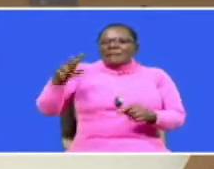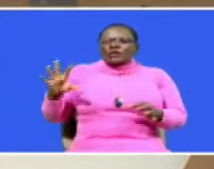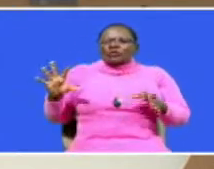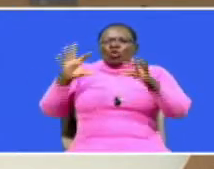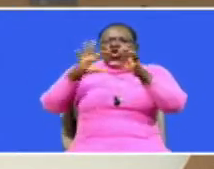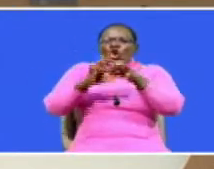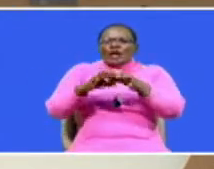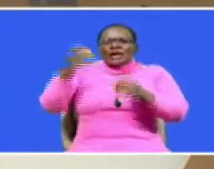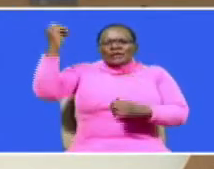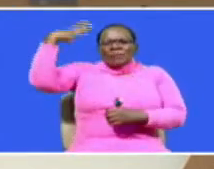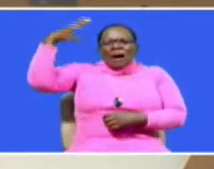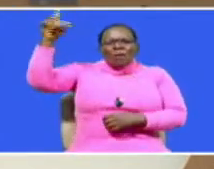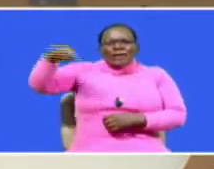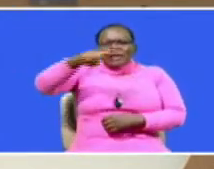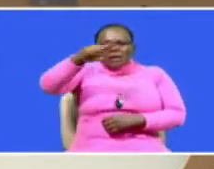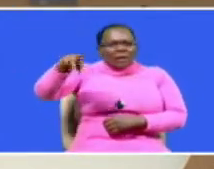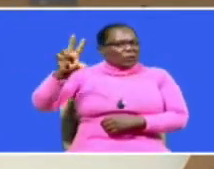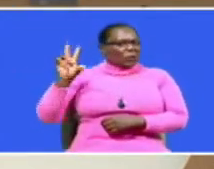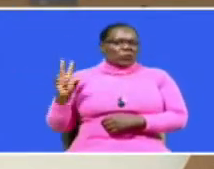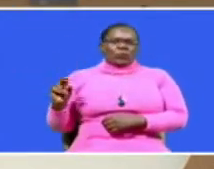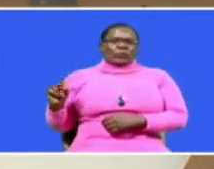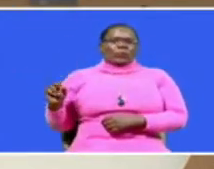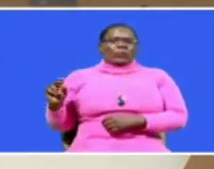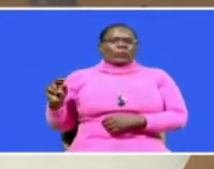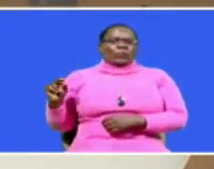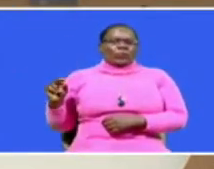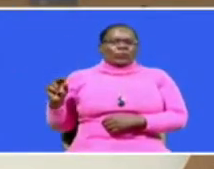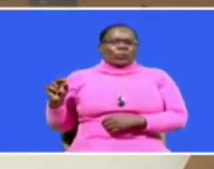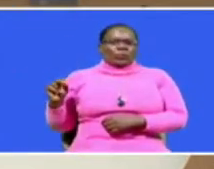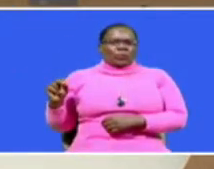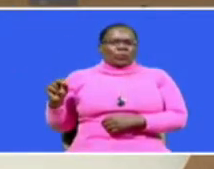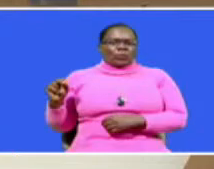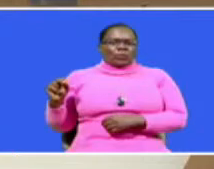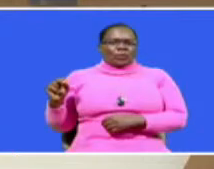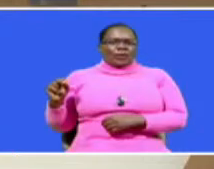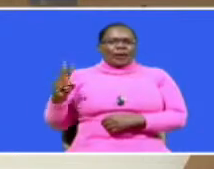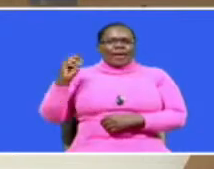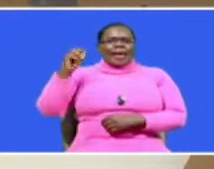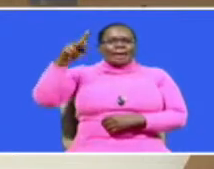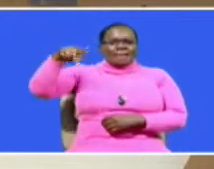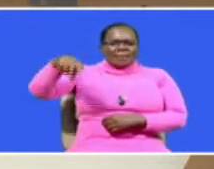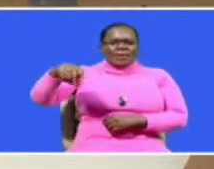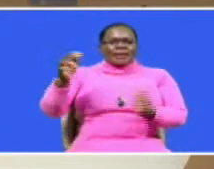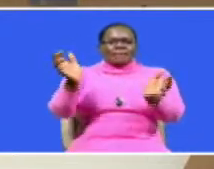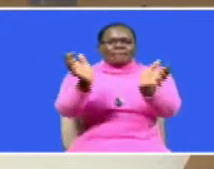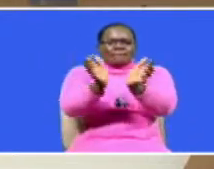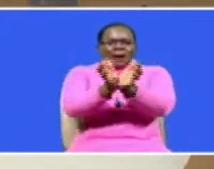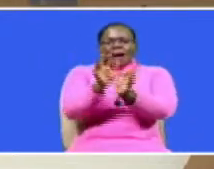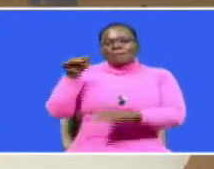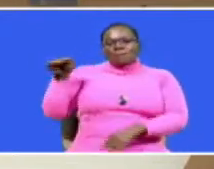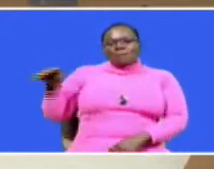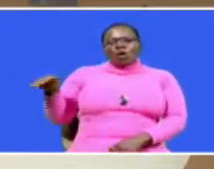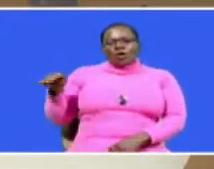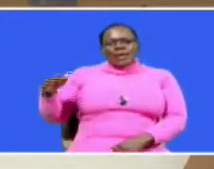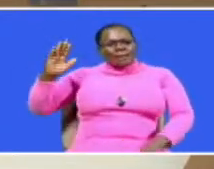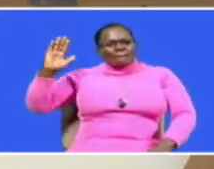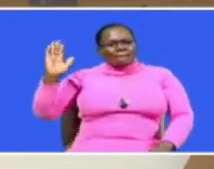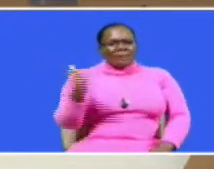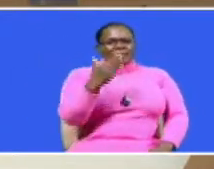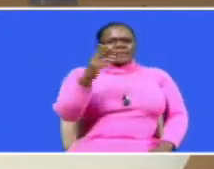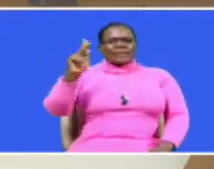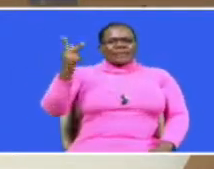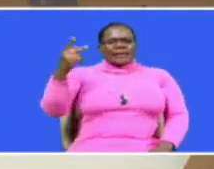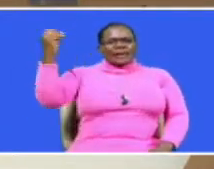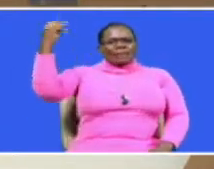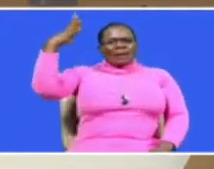for an alleged illegal electricity connection at his home. Now, the MP was arrested this morning for assaulting a Kenya